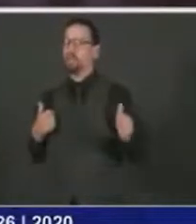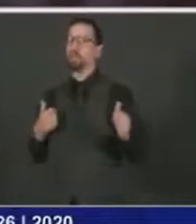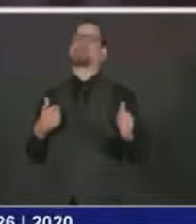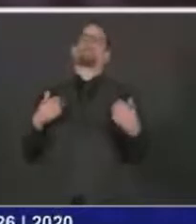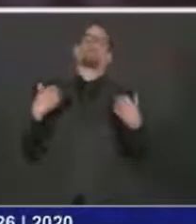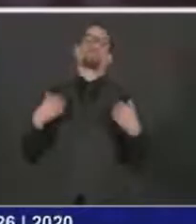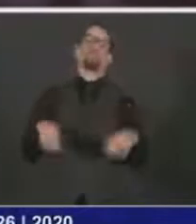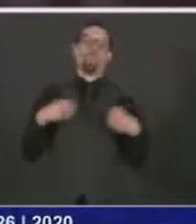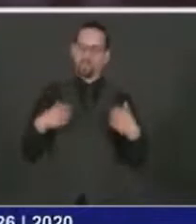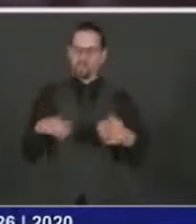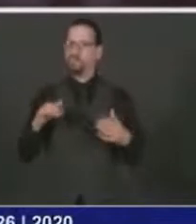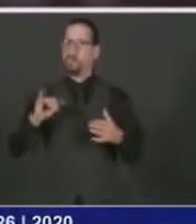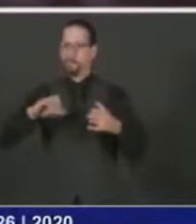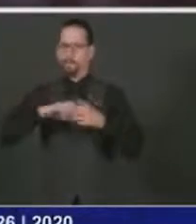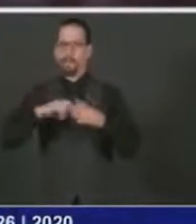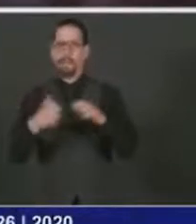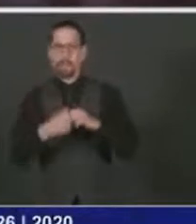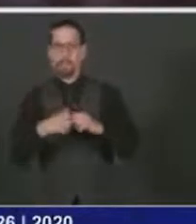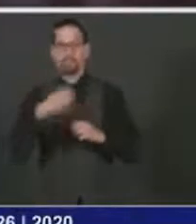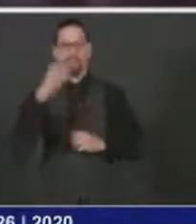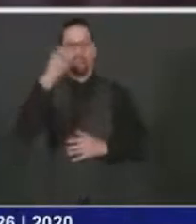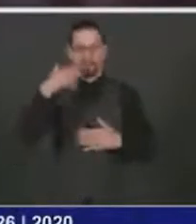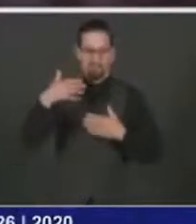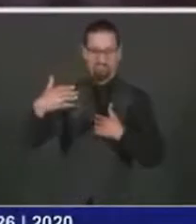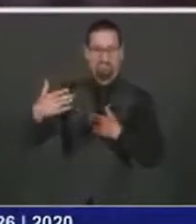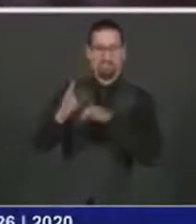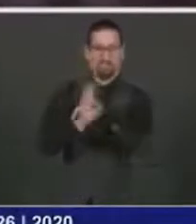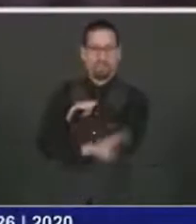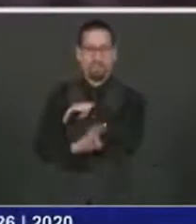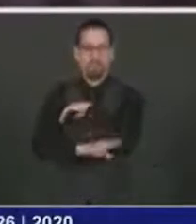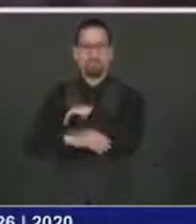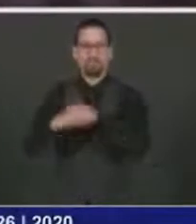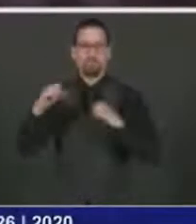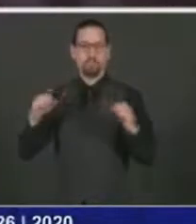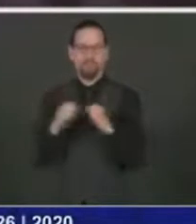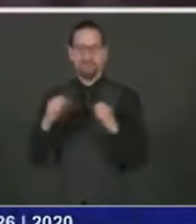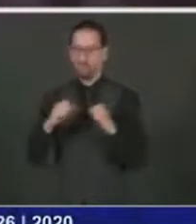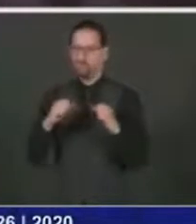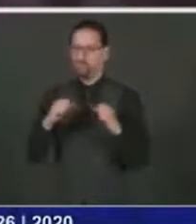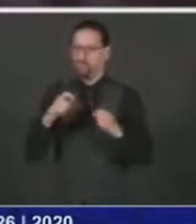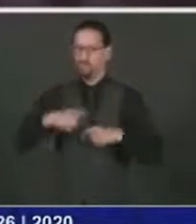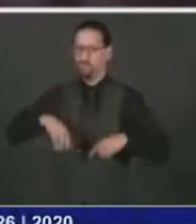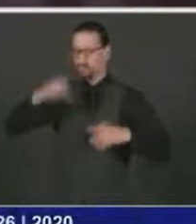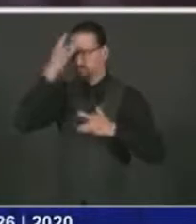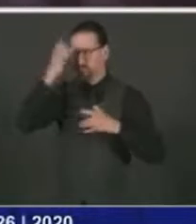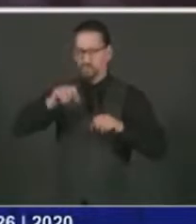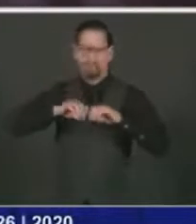big problems in the winter if we don't get these kids checked and immunized.